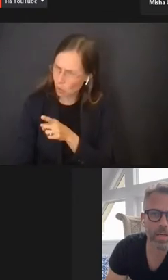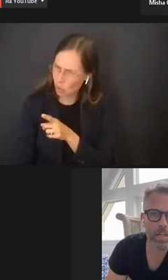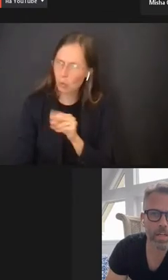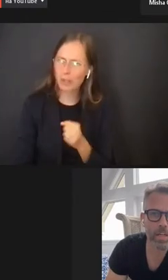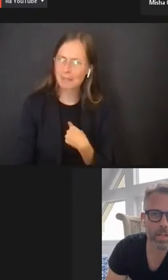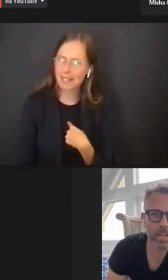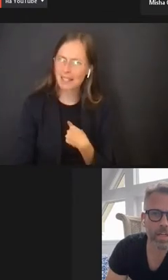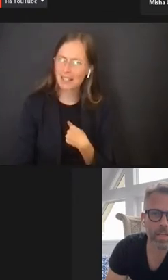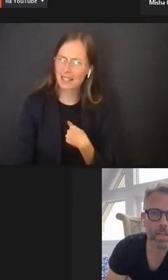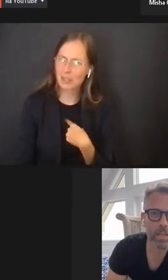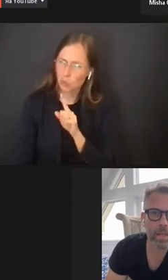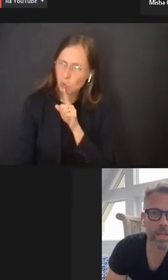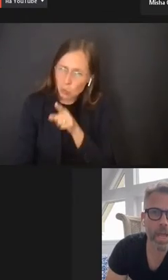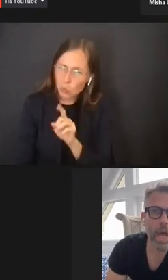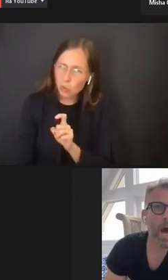me?